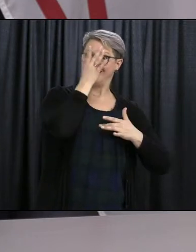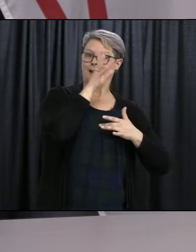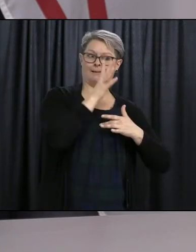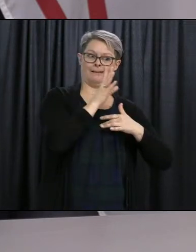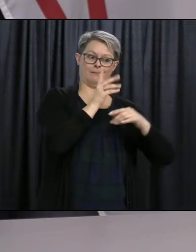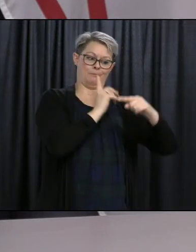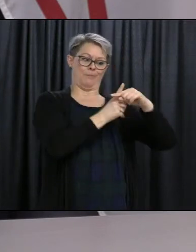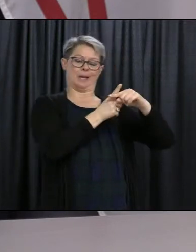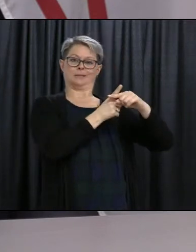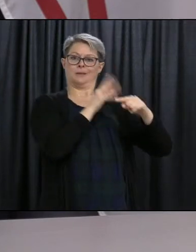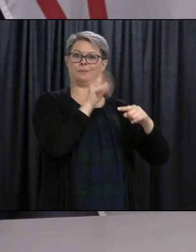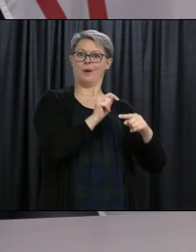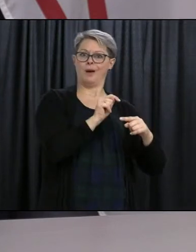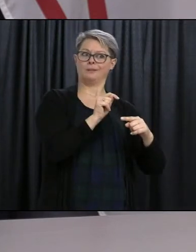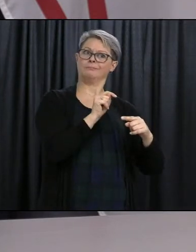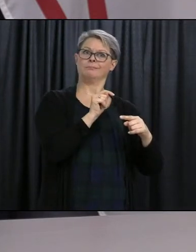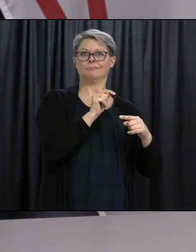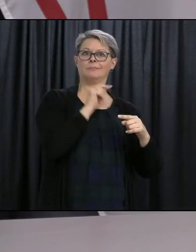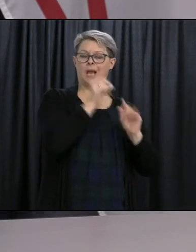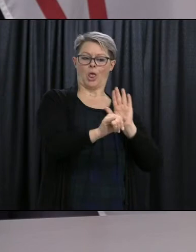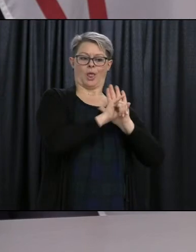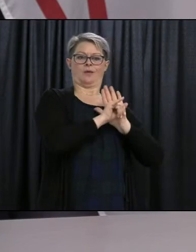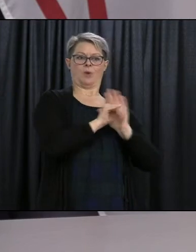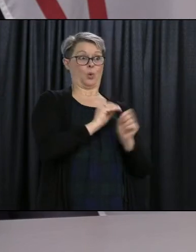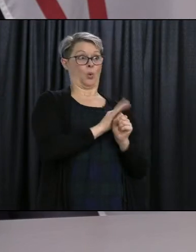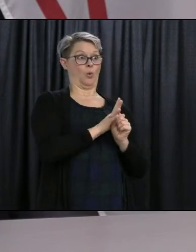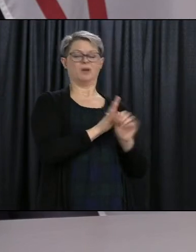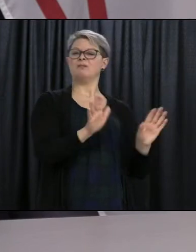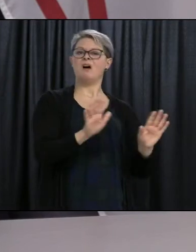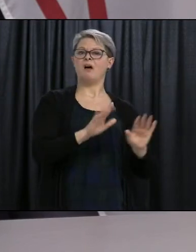see their symptoms as being potential COVID symptoms.